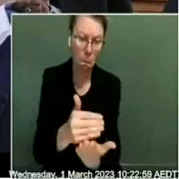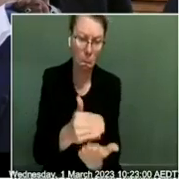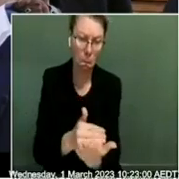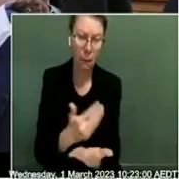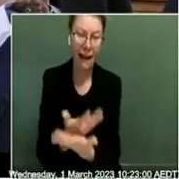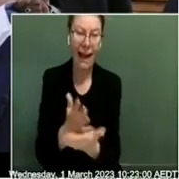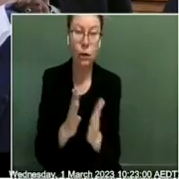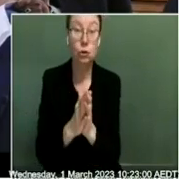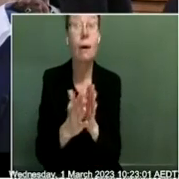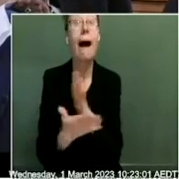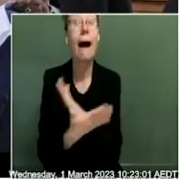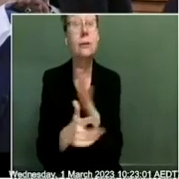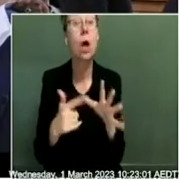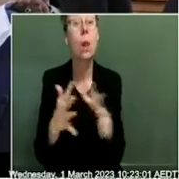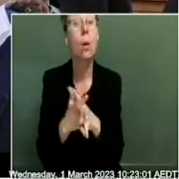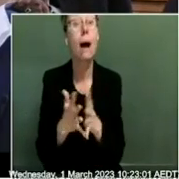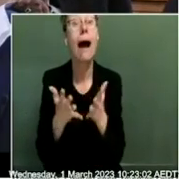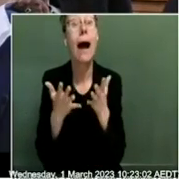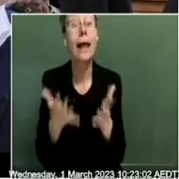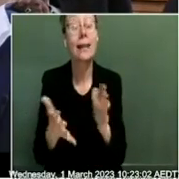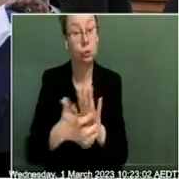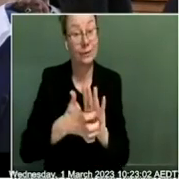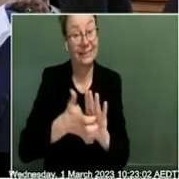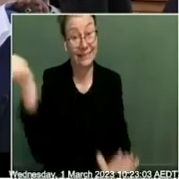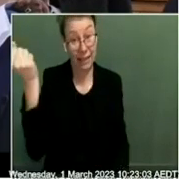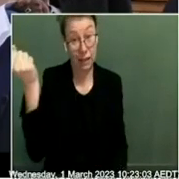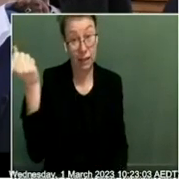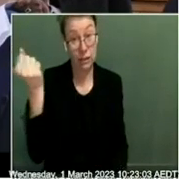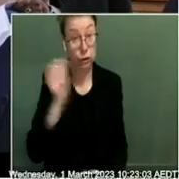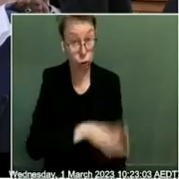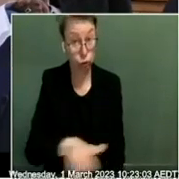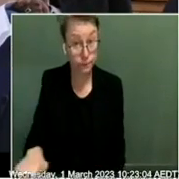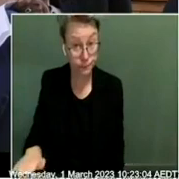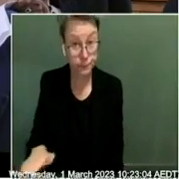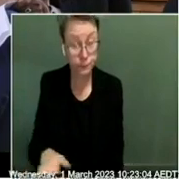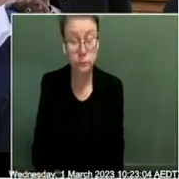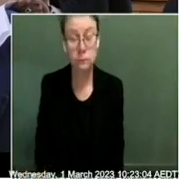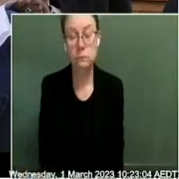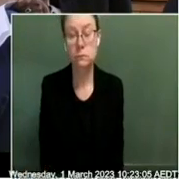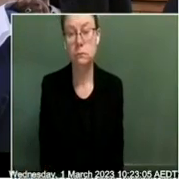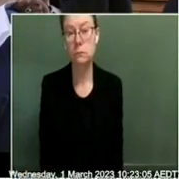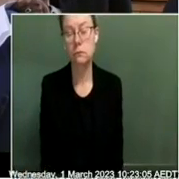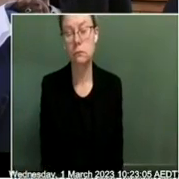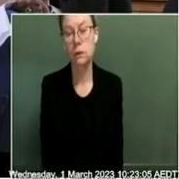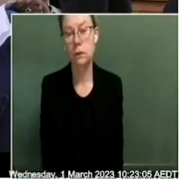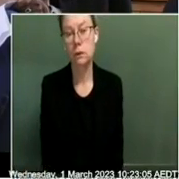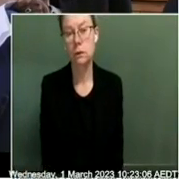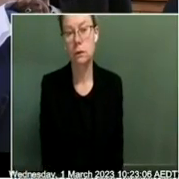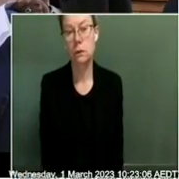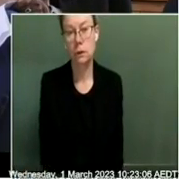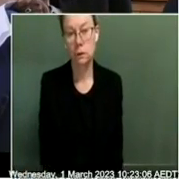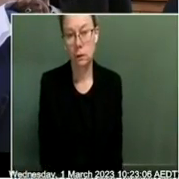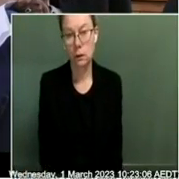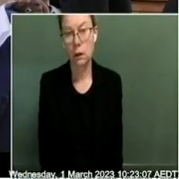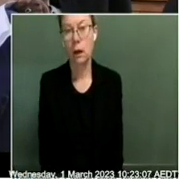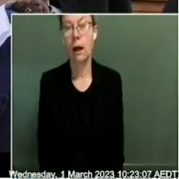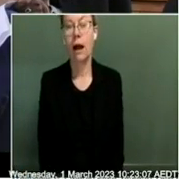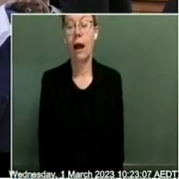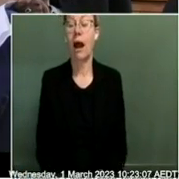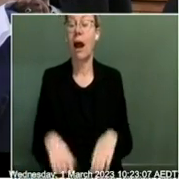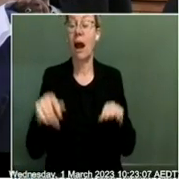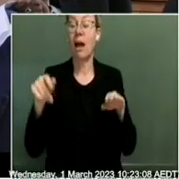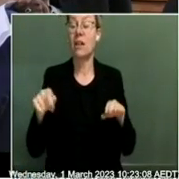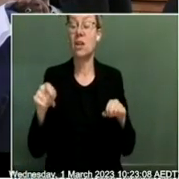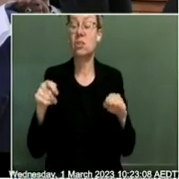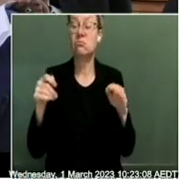steal kids and then make decisions about their lives that affect them for the rest of their lives and